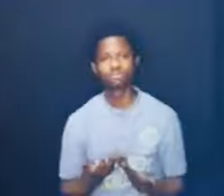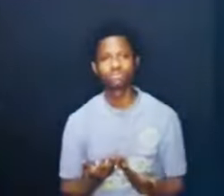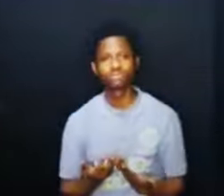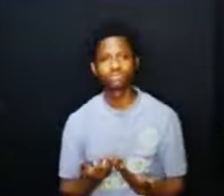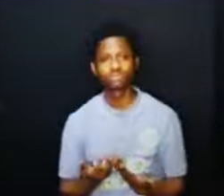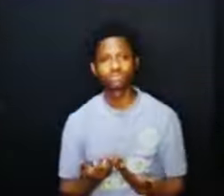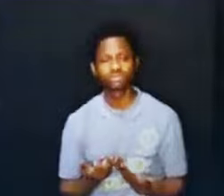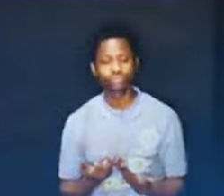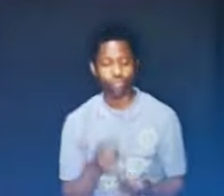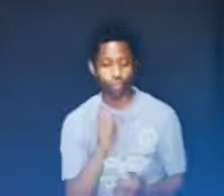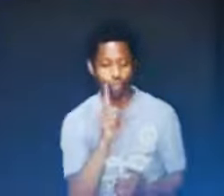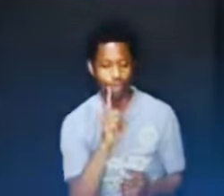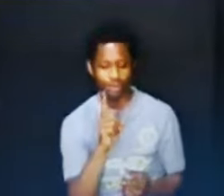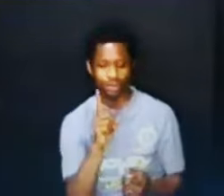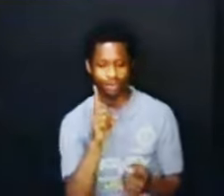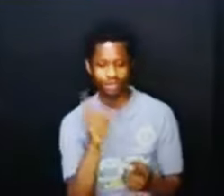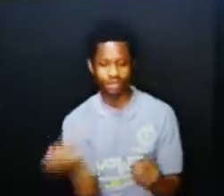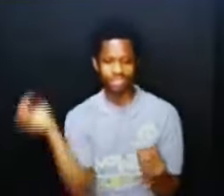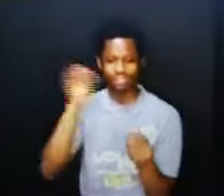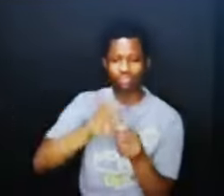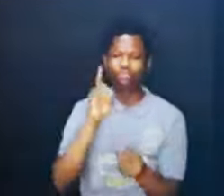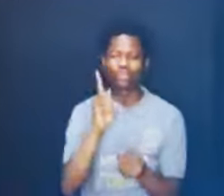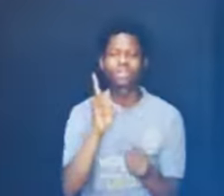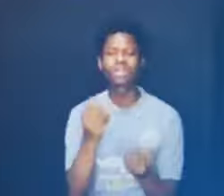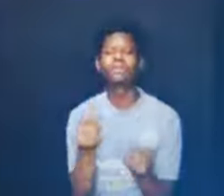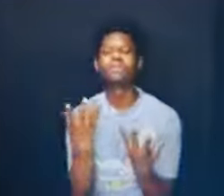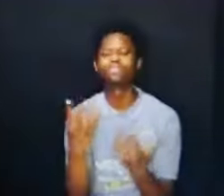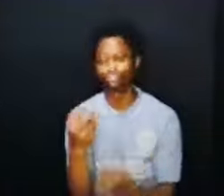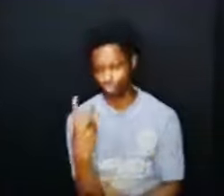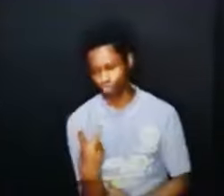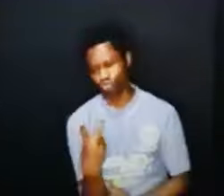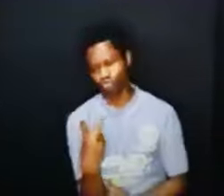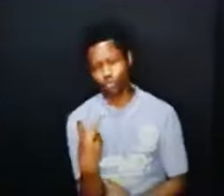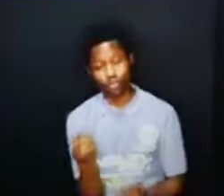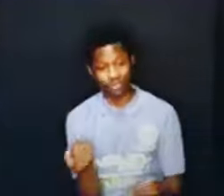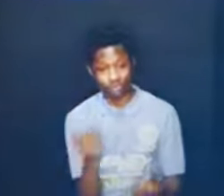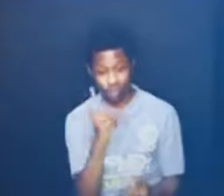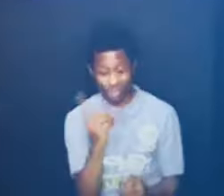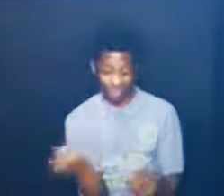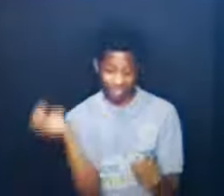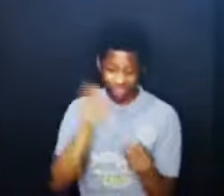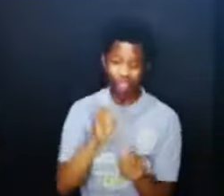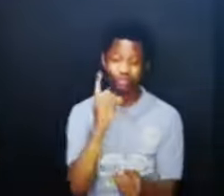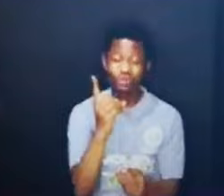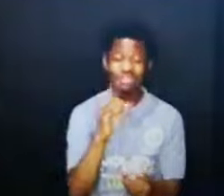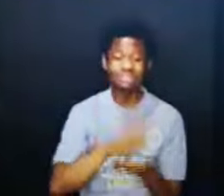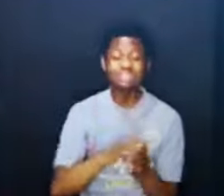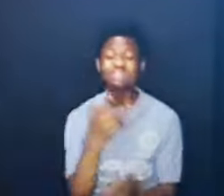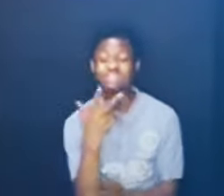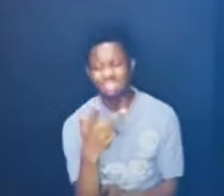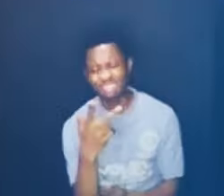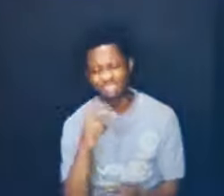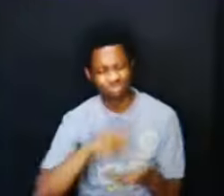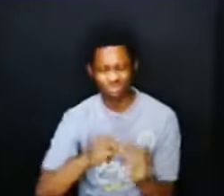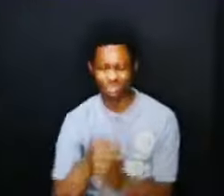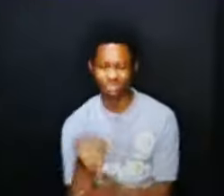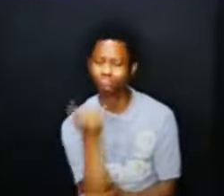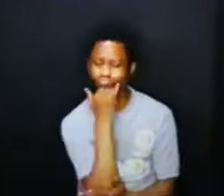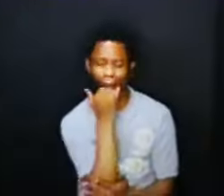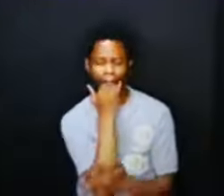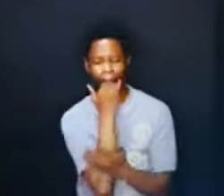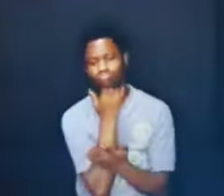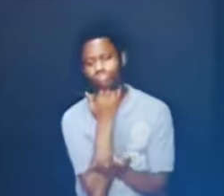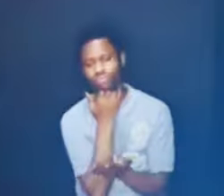1 + 1 is supposed to be 2. Once you say 3, then you have missed